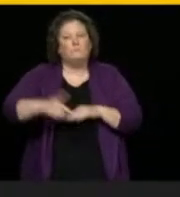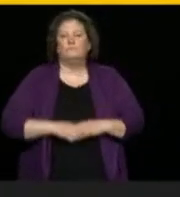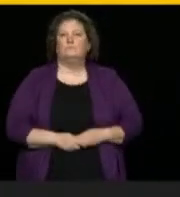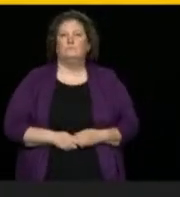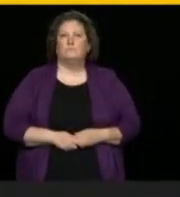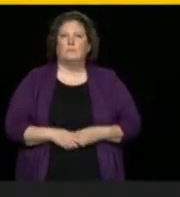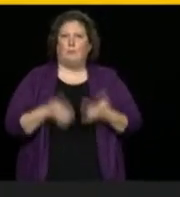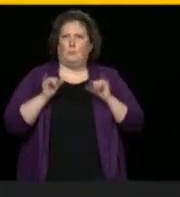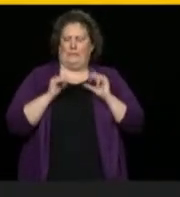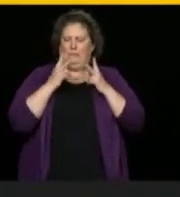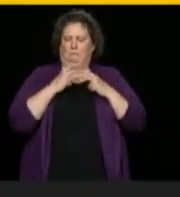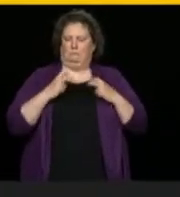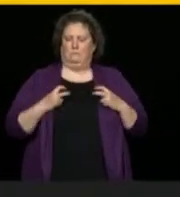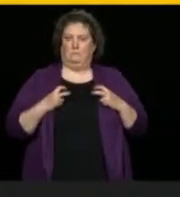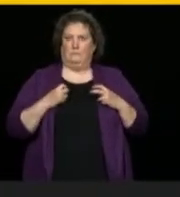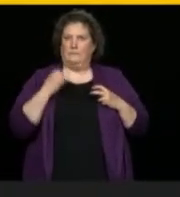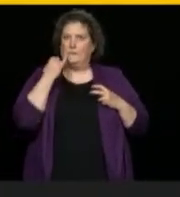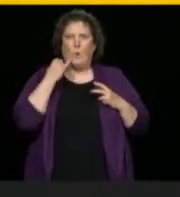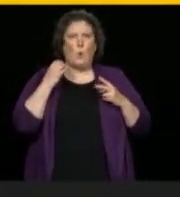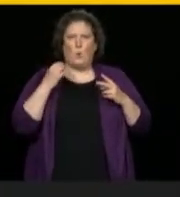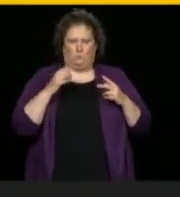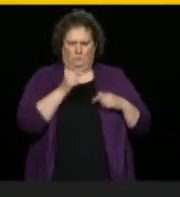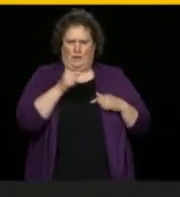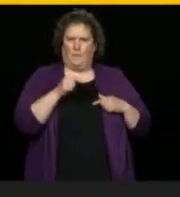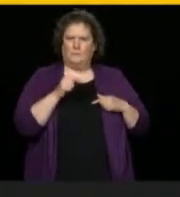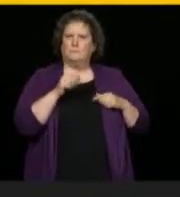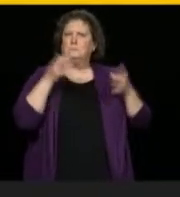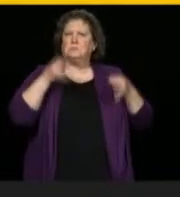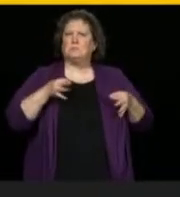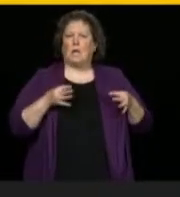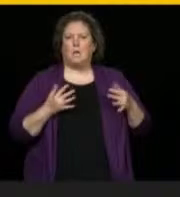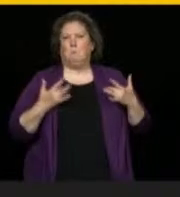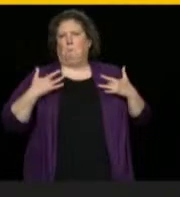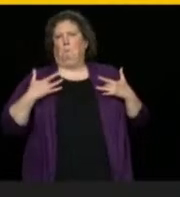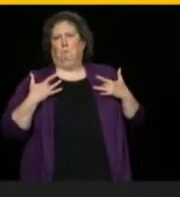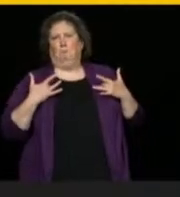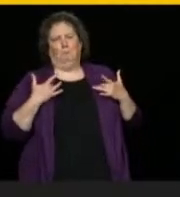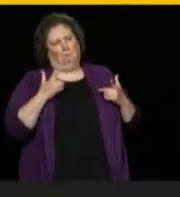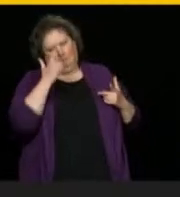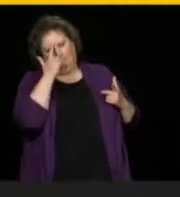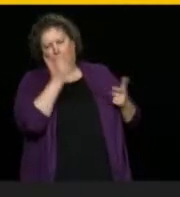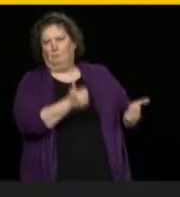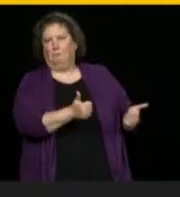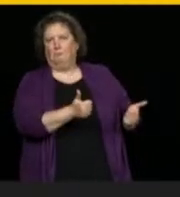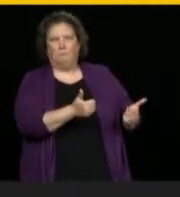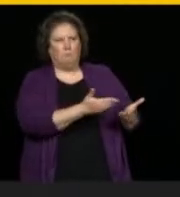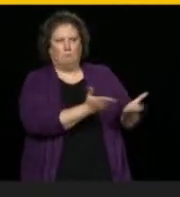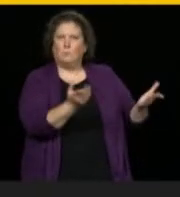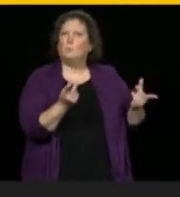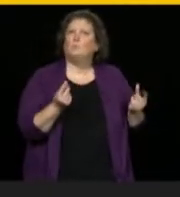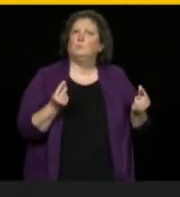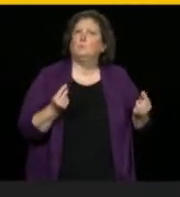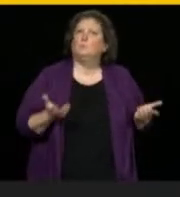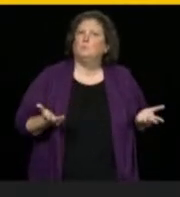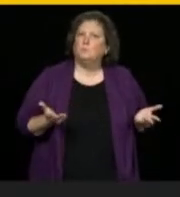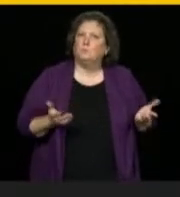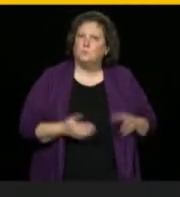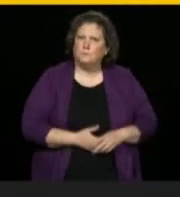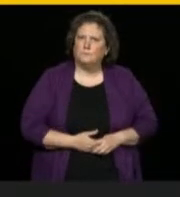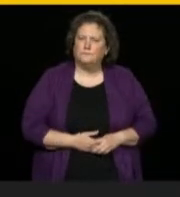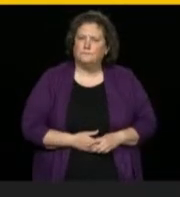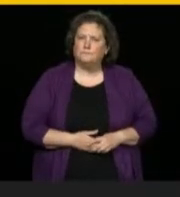help qu'est-ce que les Canadians, Canadiens auraient fait? what would Canadians have done? Ils auraient mis énormément plus de dépenses sur leur carte They de would have crédit. had to put a lot